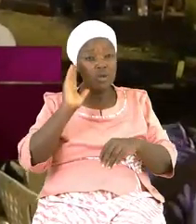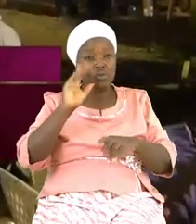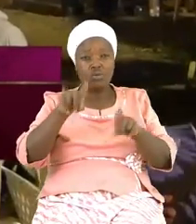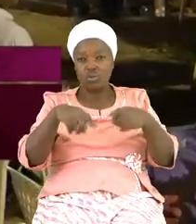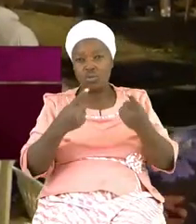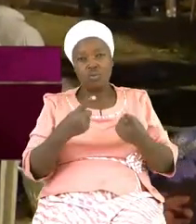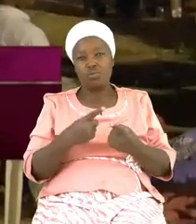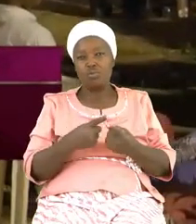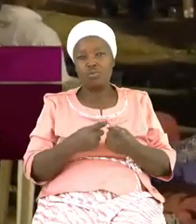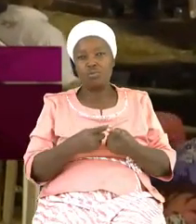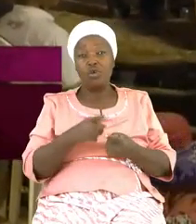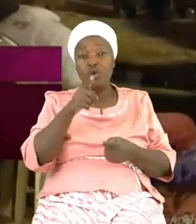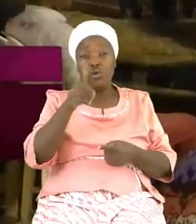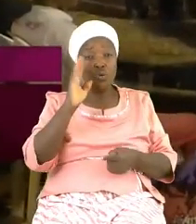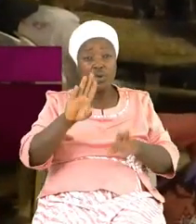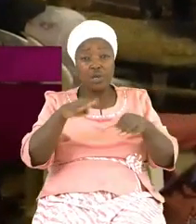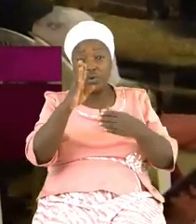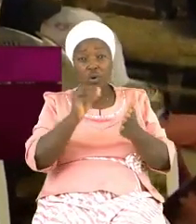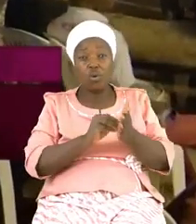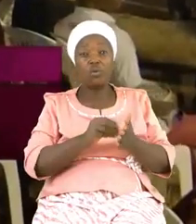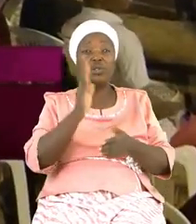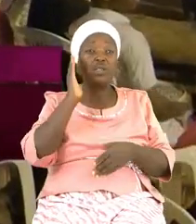You will give your testimony. Amen.